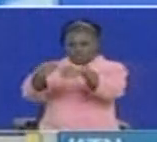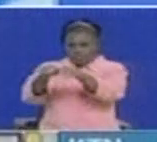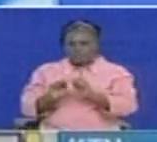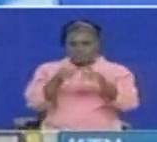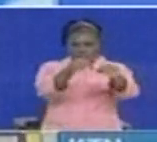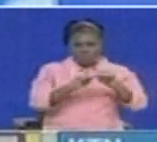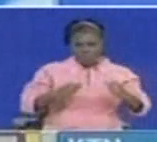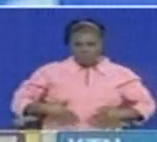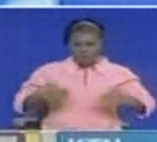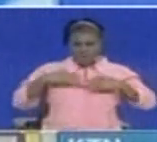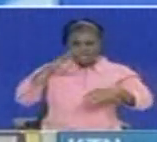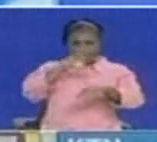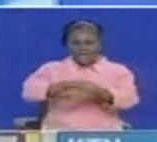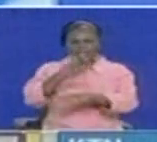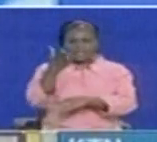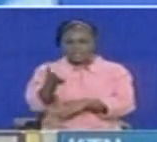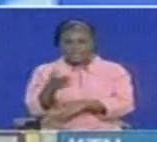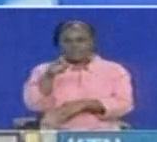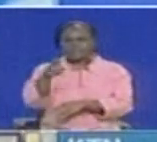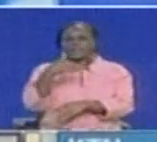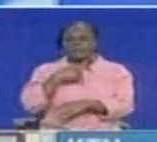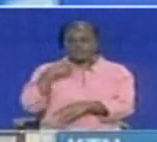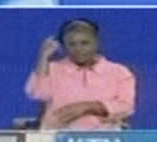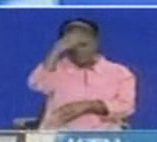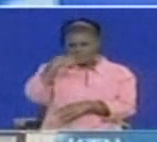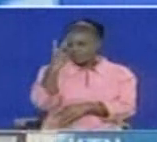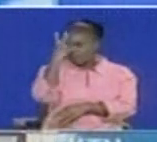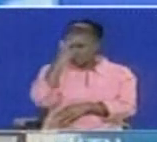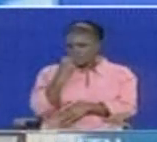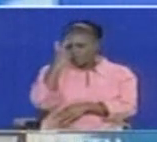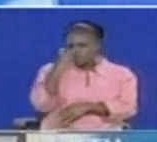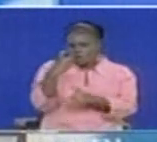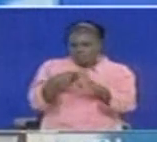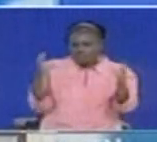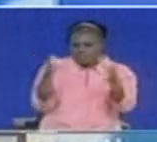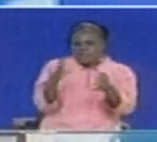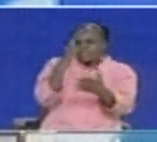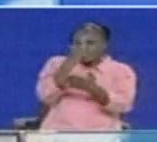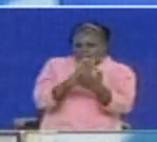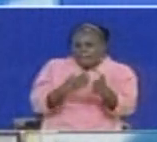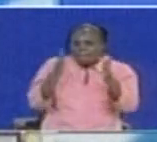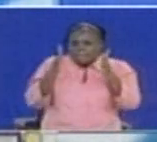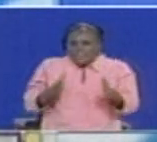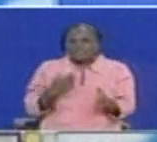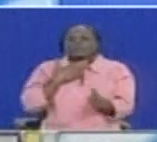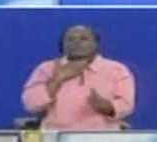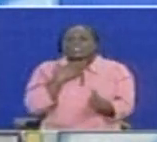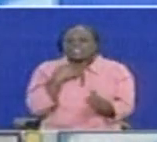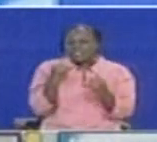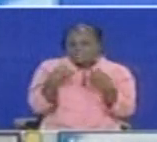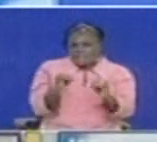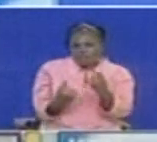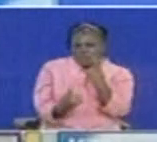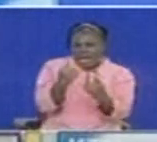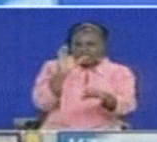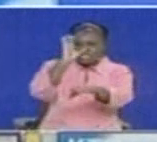that were found there. Mainen Jenga, who has been facing suspicion from some residents, now says someone tried to burn his church last